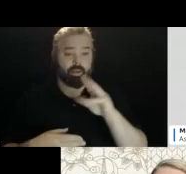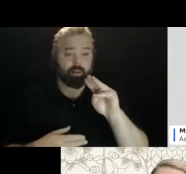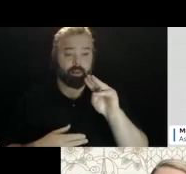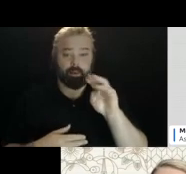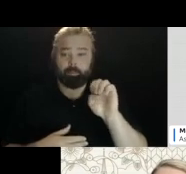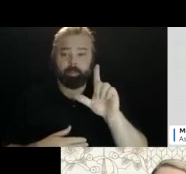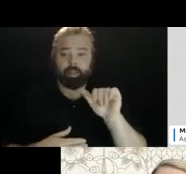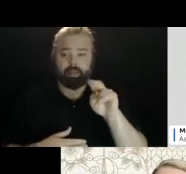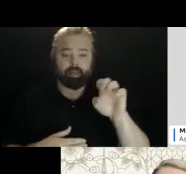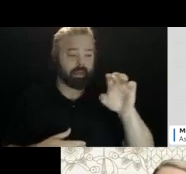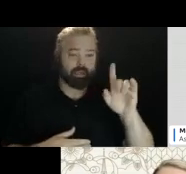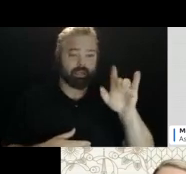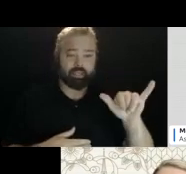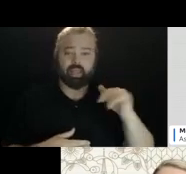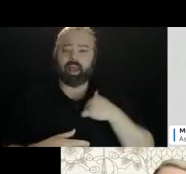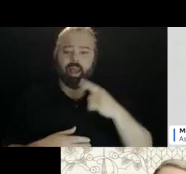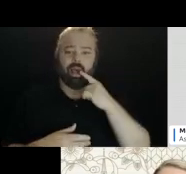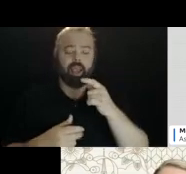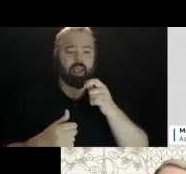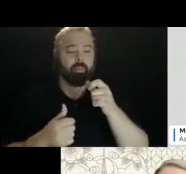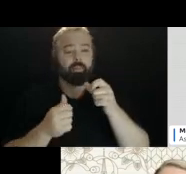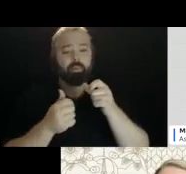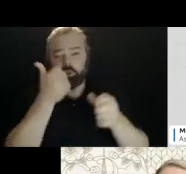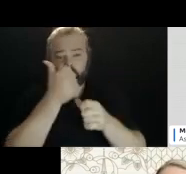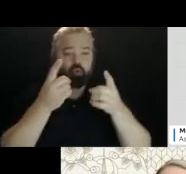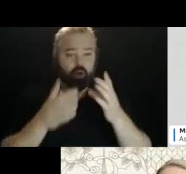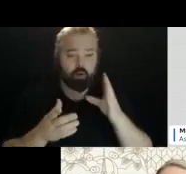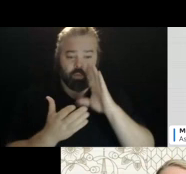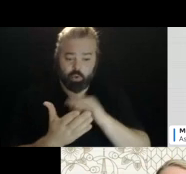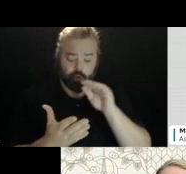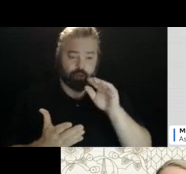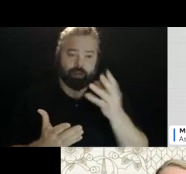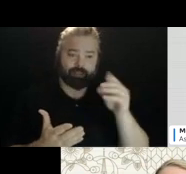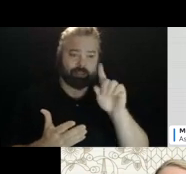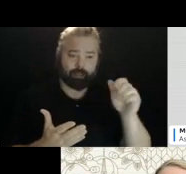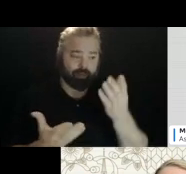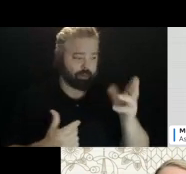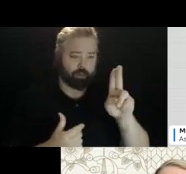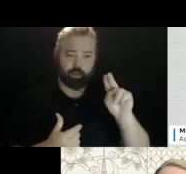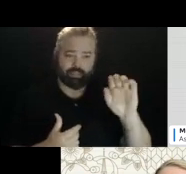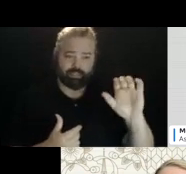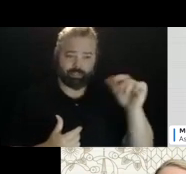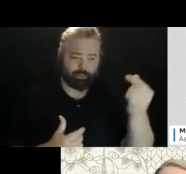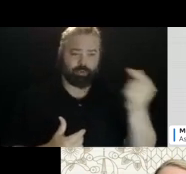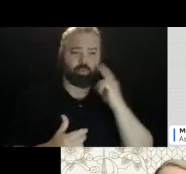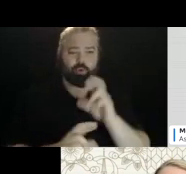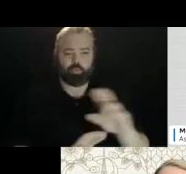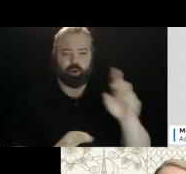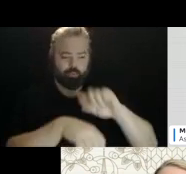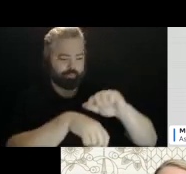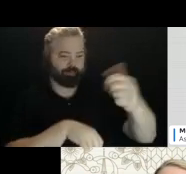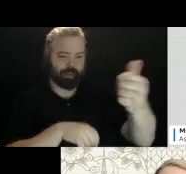and I am the Associate Director for Learning and Accessibility at UNC Greensboro, and we're ready to start our 10 o'clock session